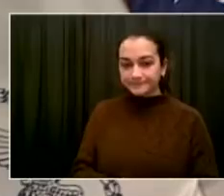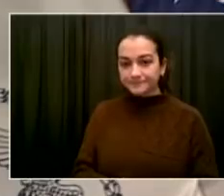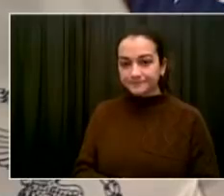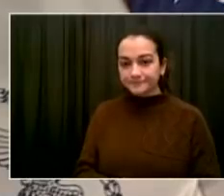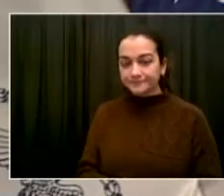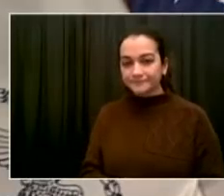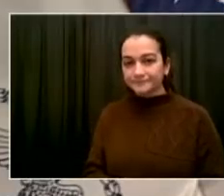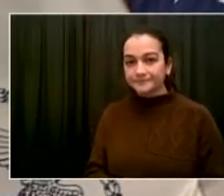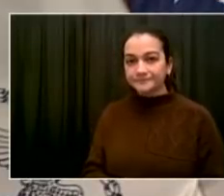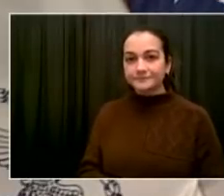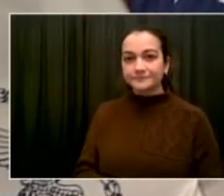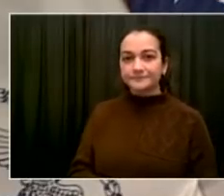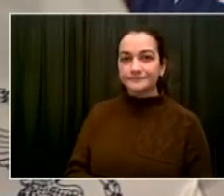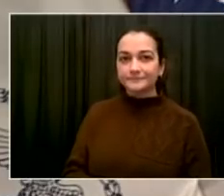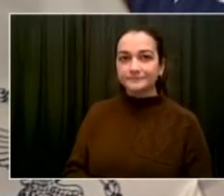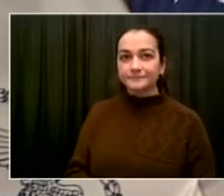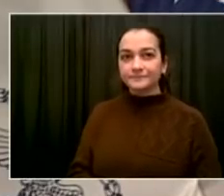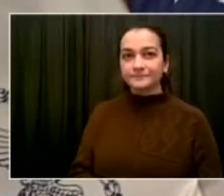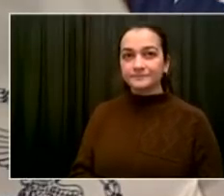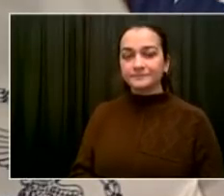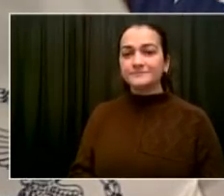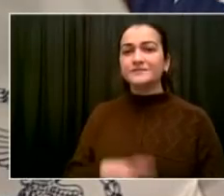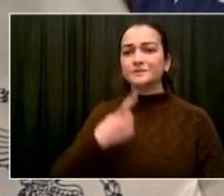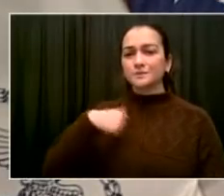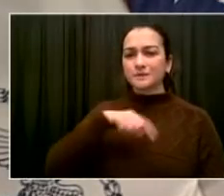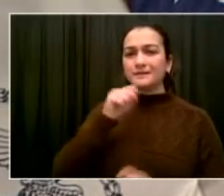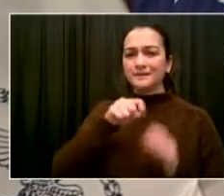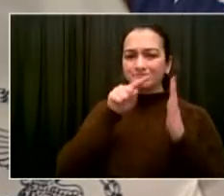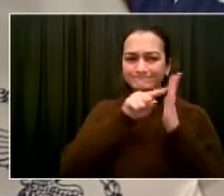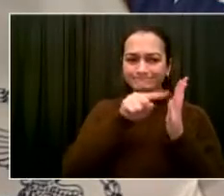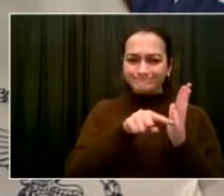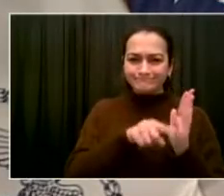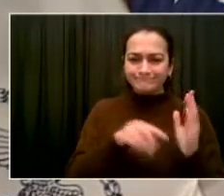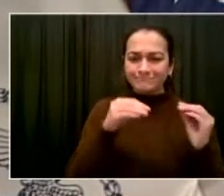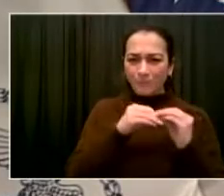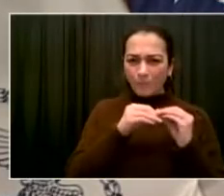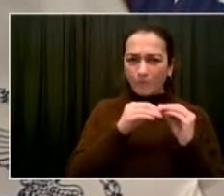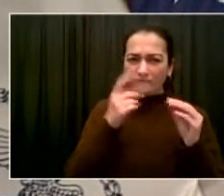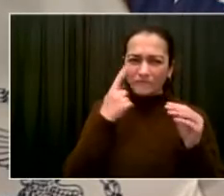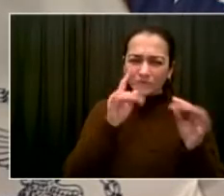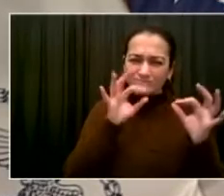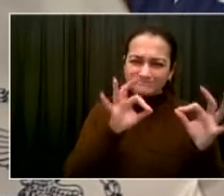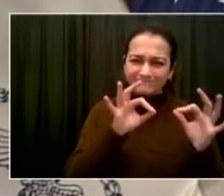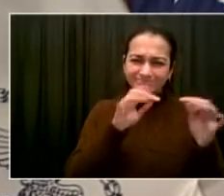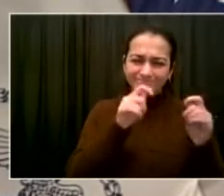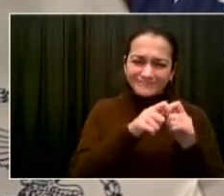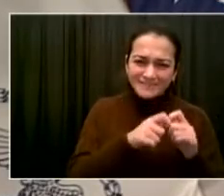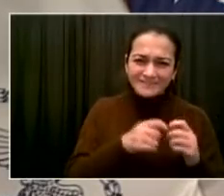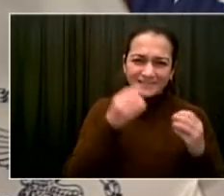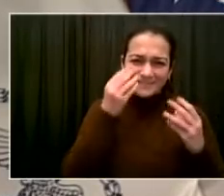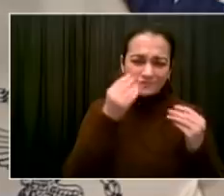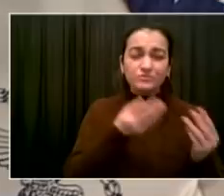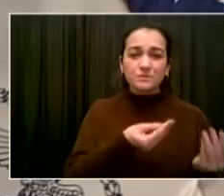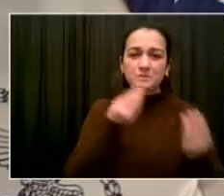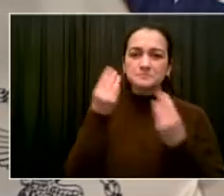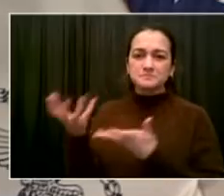the central point about clarifying which are going to be new city-run sites